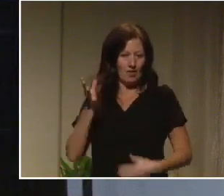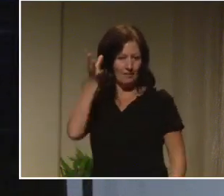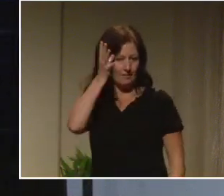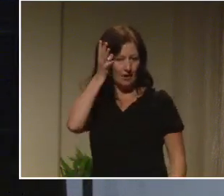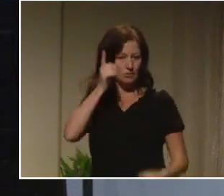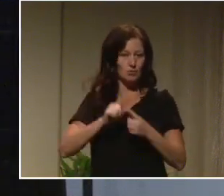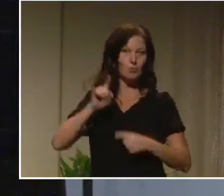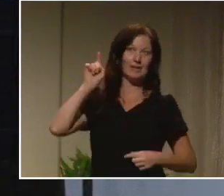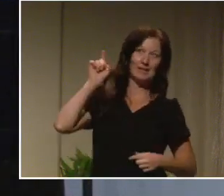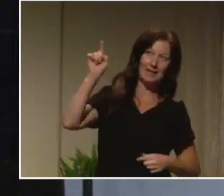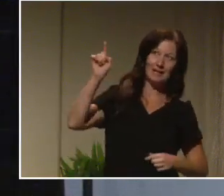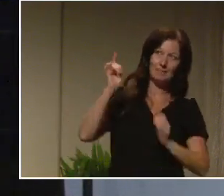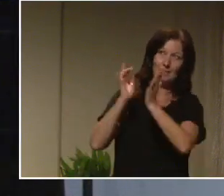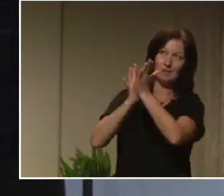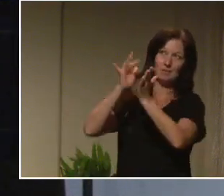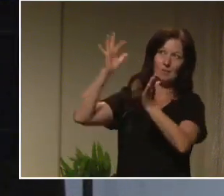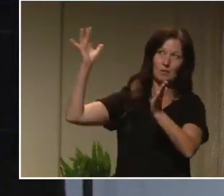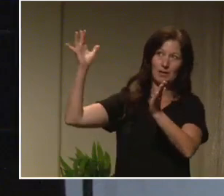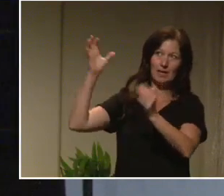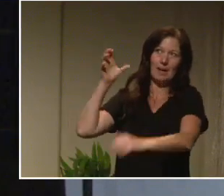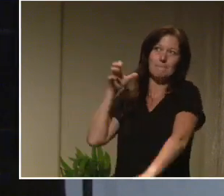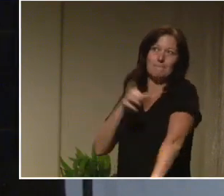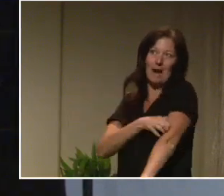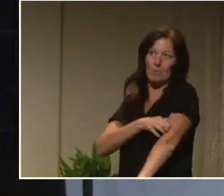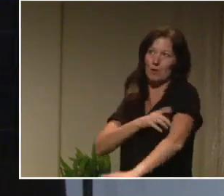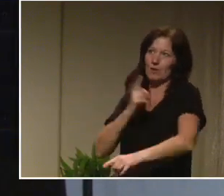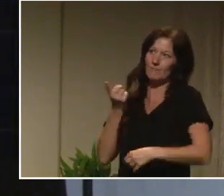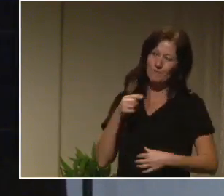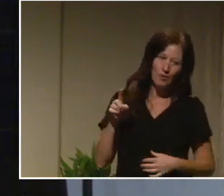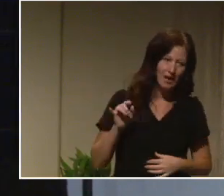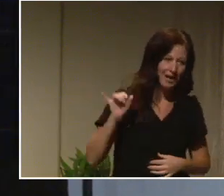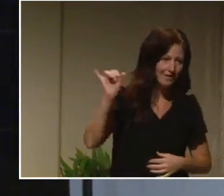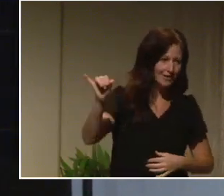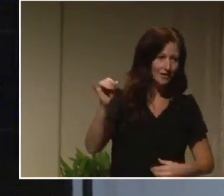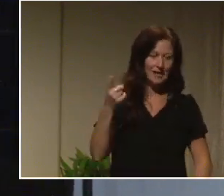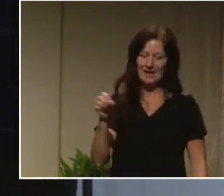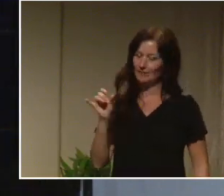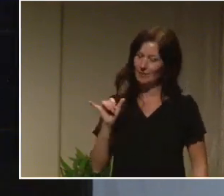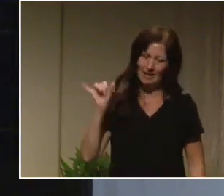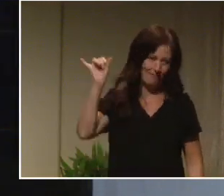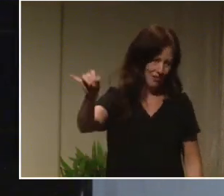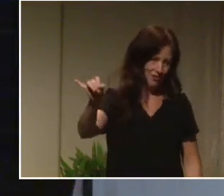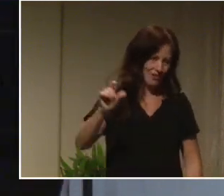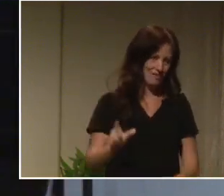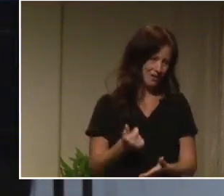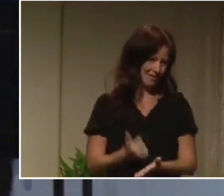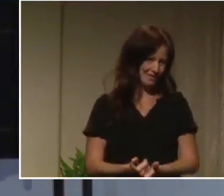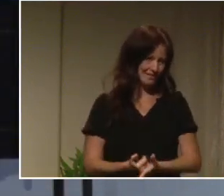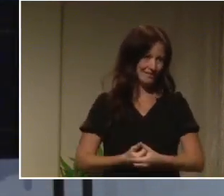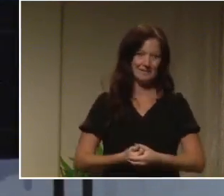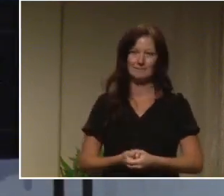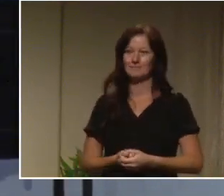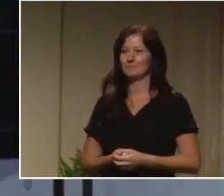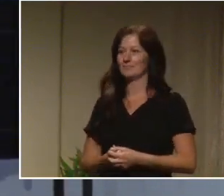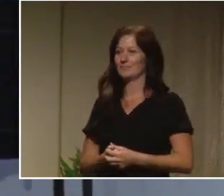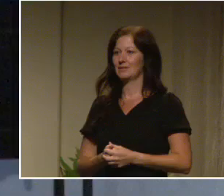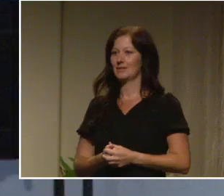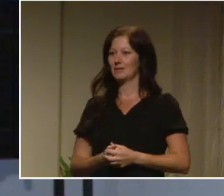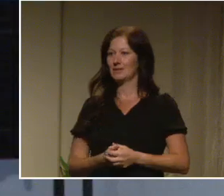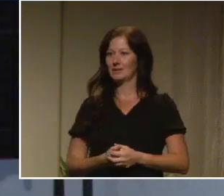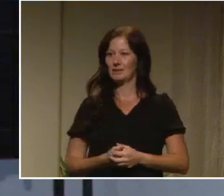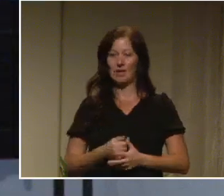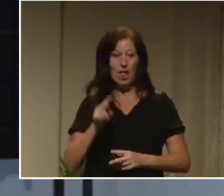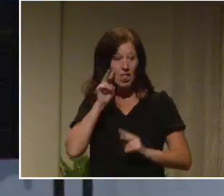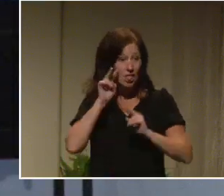and power forever and ever. Amen. Look, he is coming with